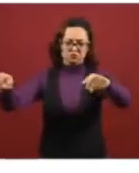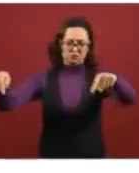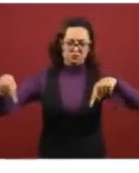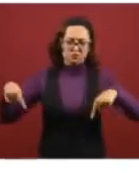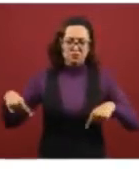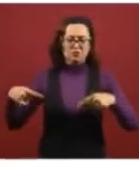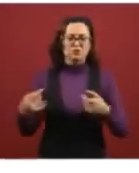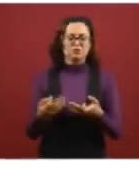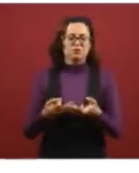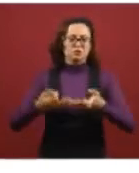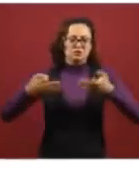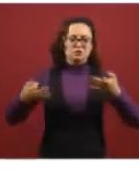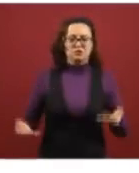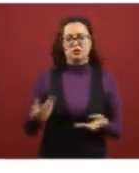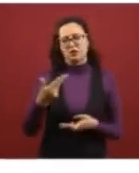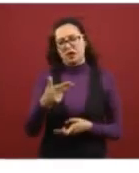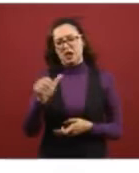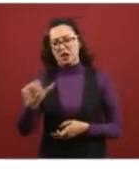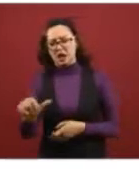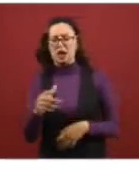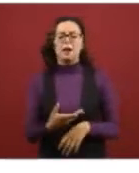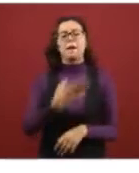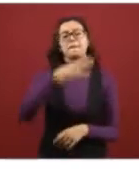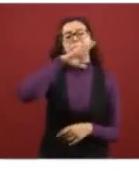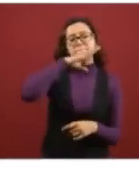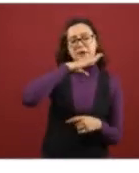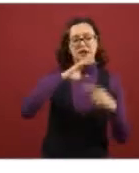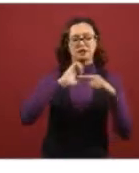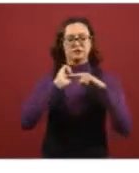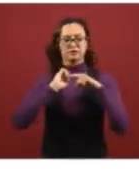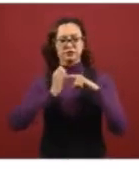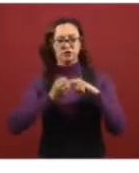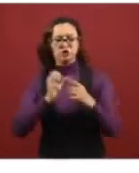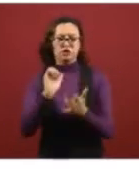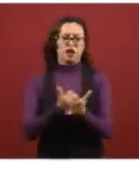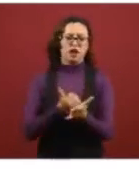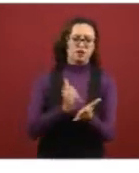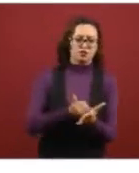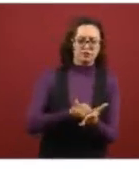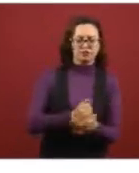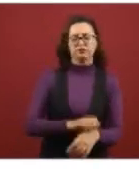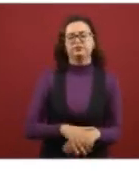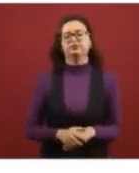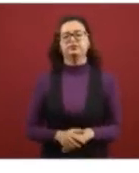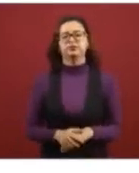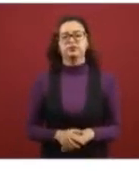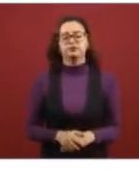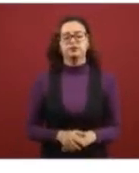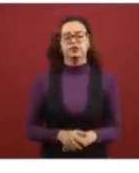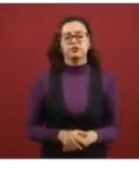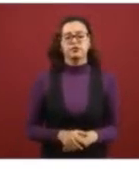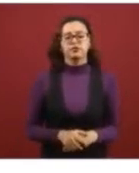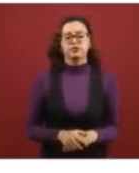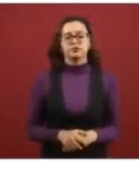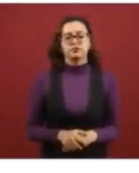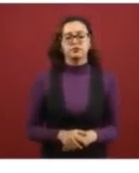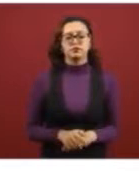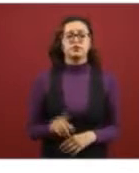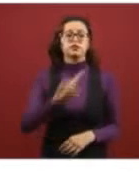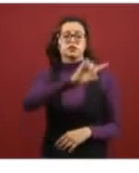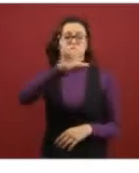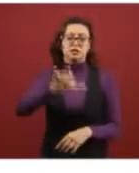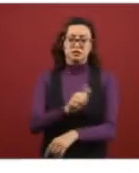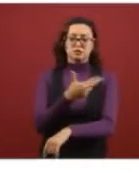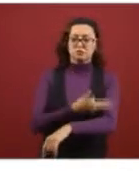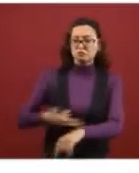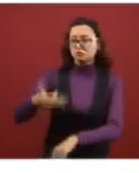178,000 from 3 hectares for beans and rice. Y debido a gestiones con